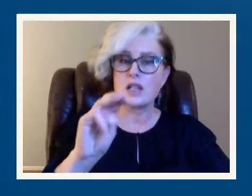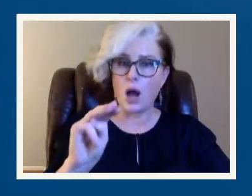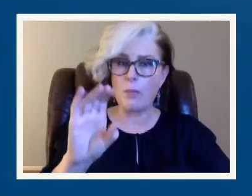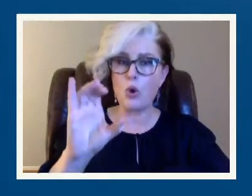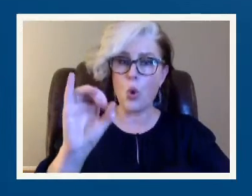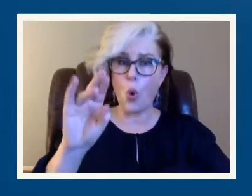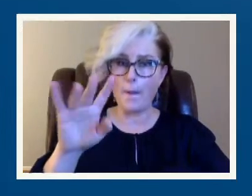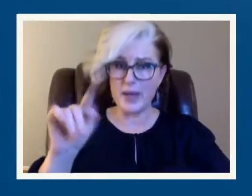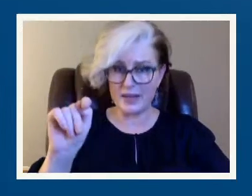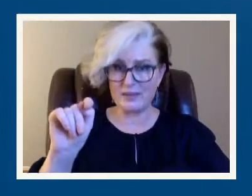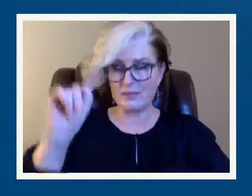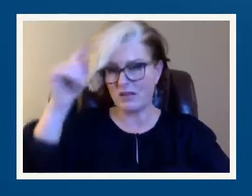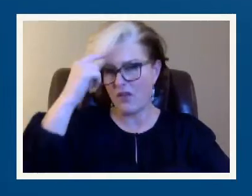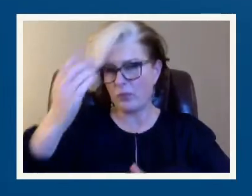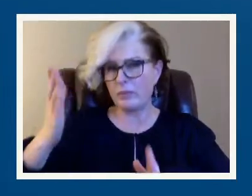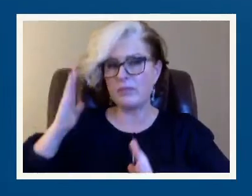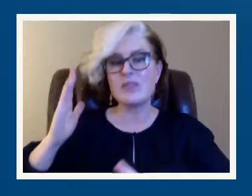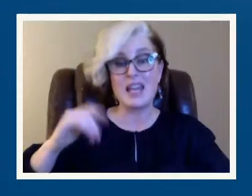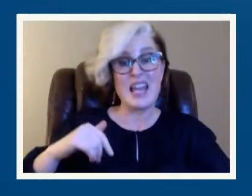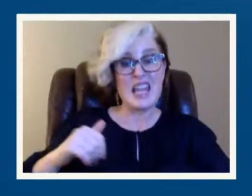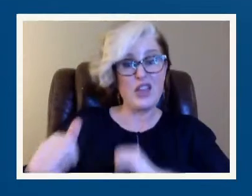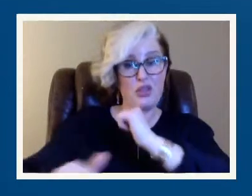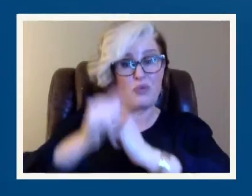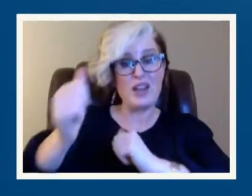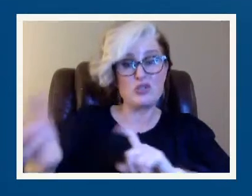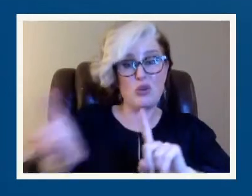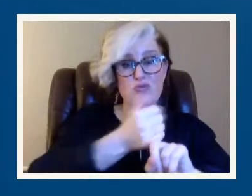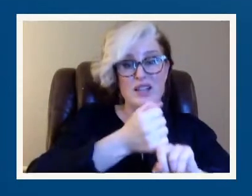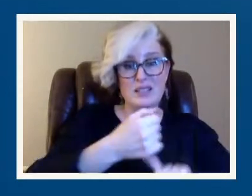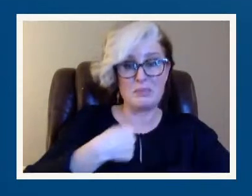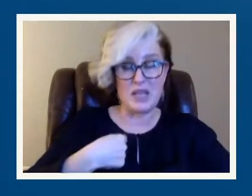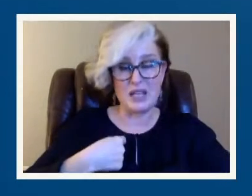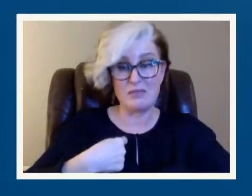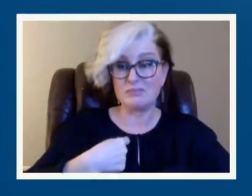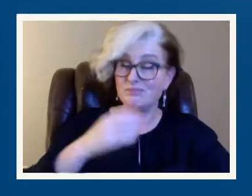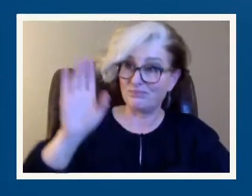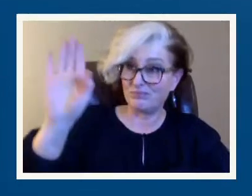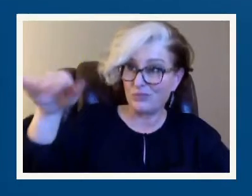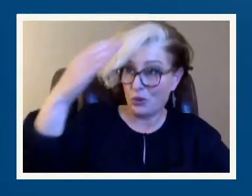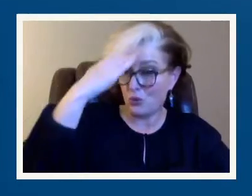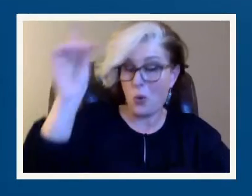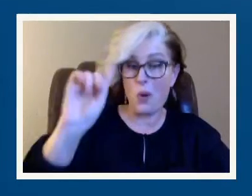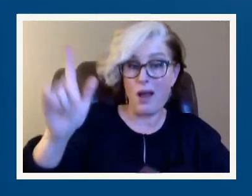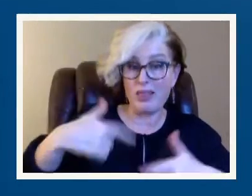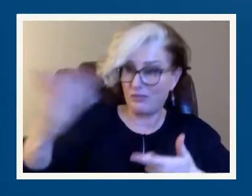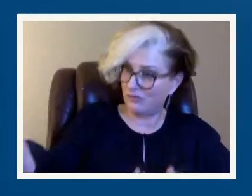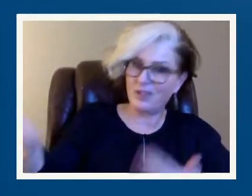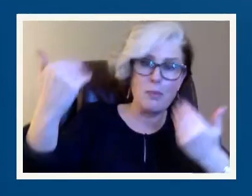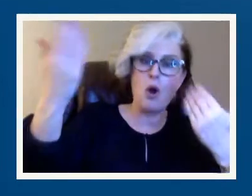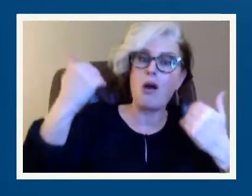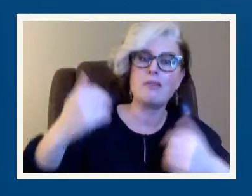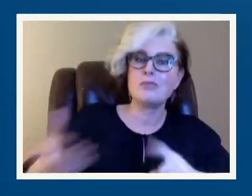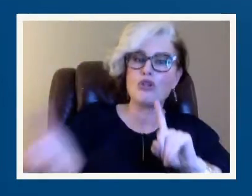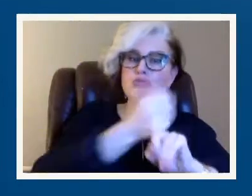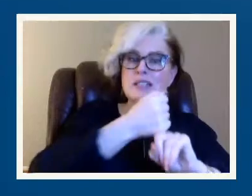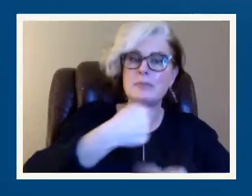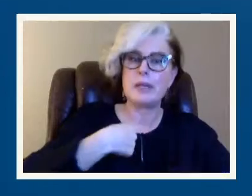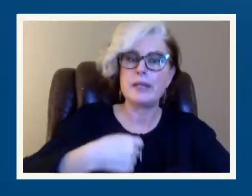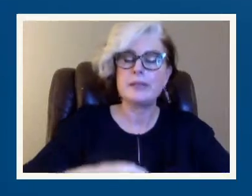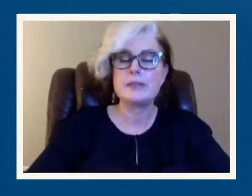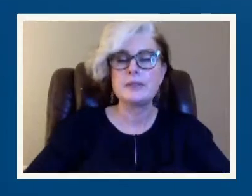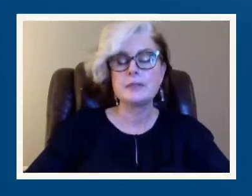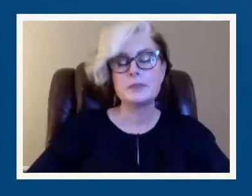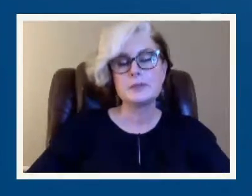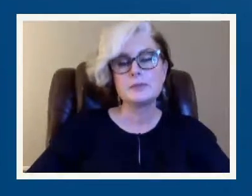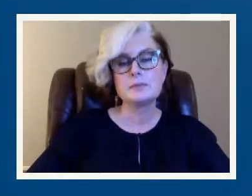Governor Tom Corbett threatened to have me arrested, and I said, you know where I live, you can come send the gay police to go get me.